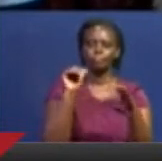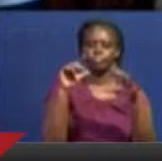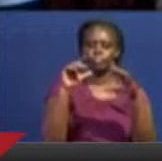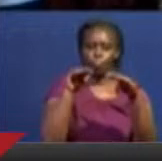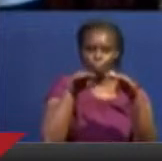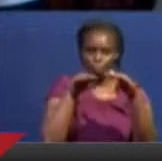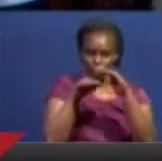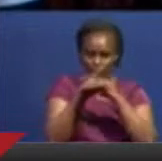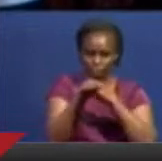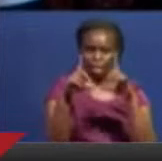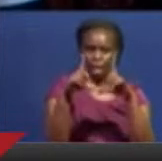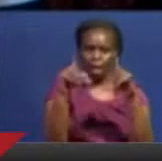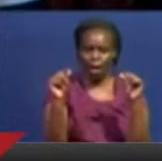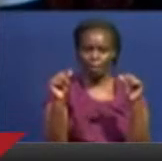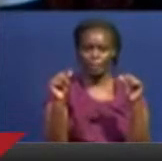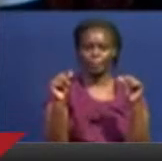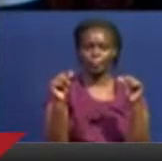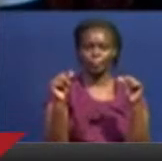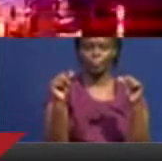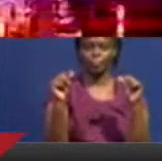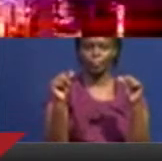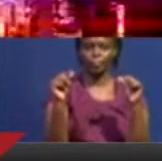Log in.